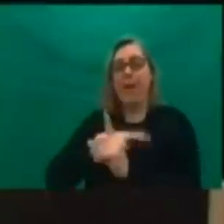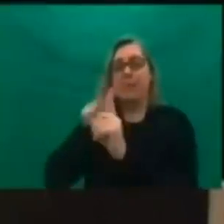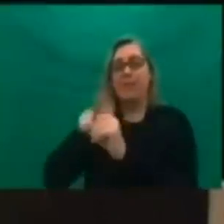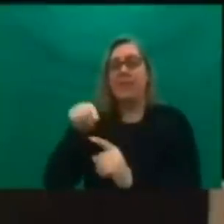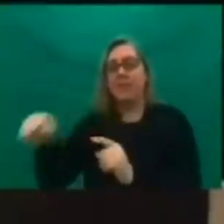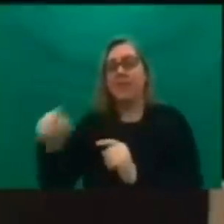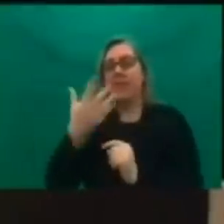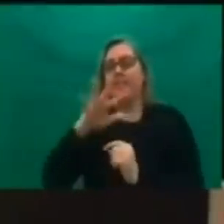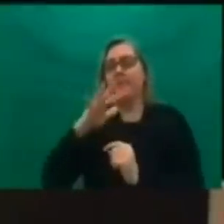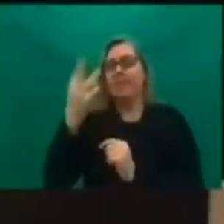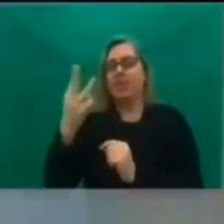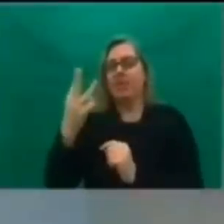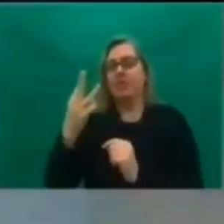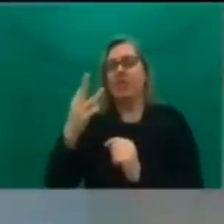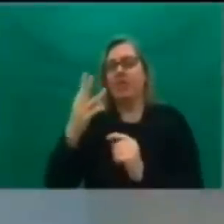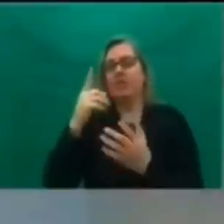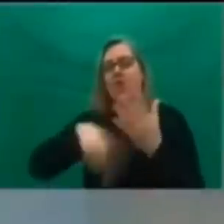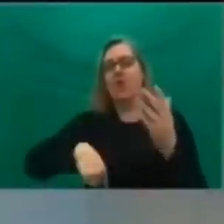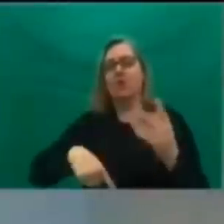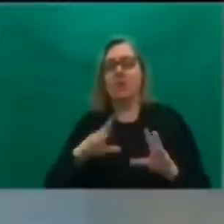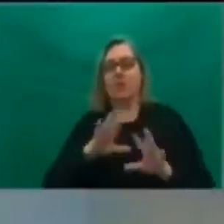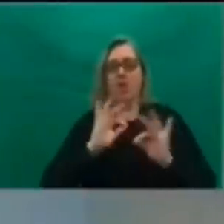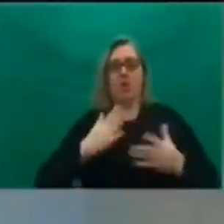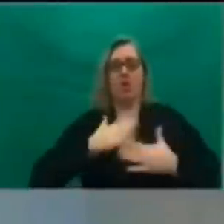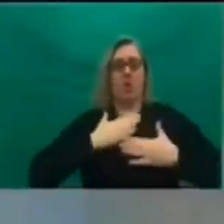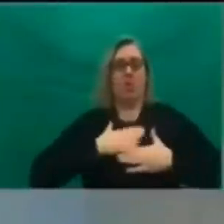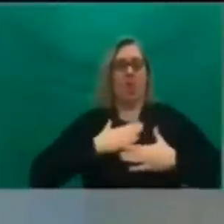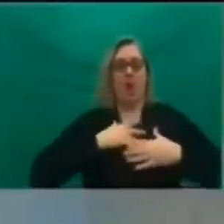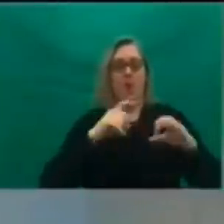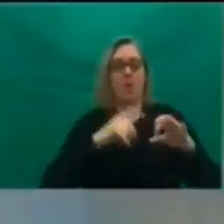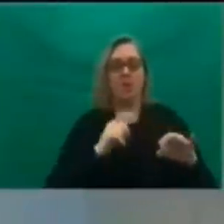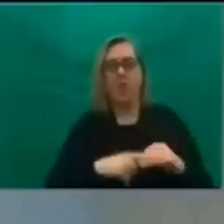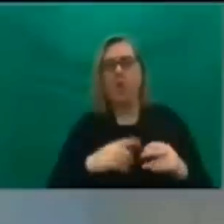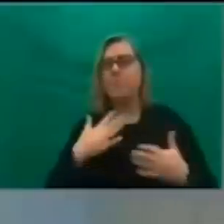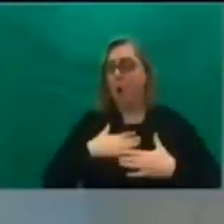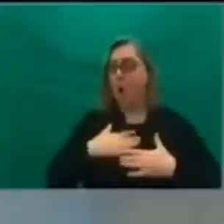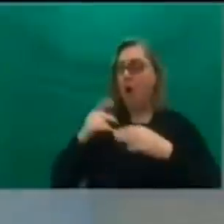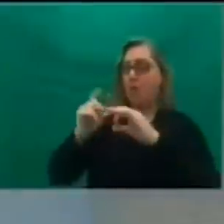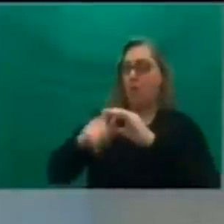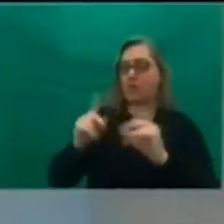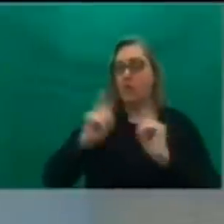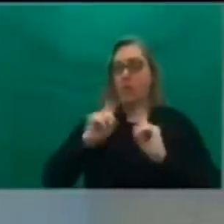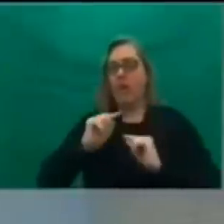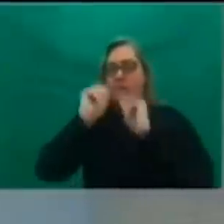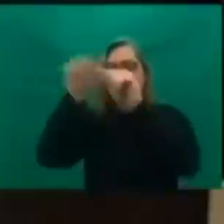53 fines. wasn't my question though. The question was, have they actually gone to court?